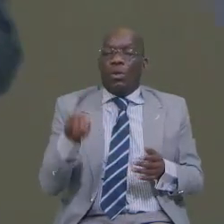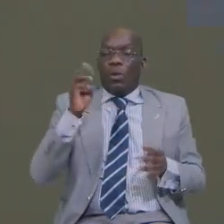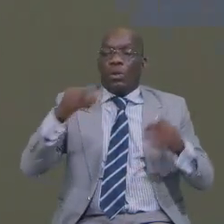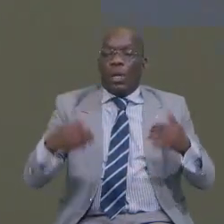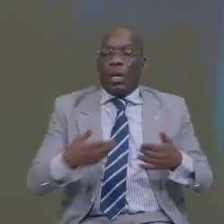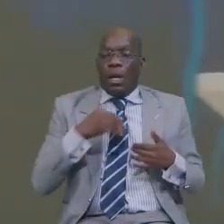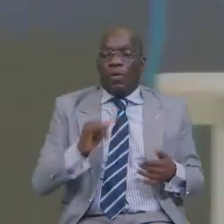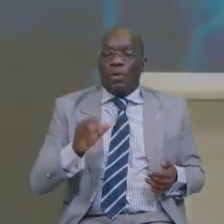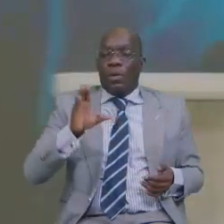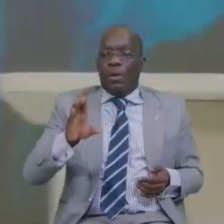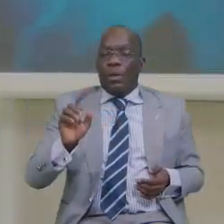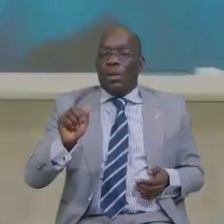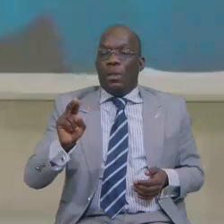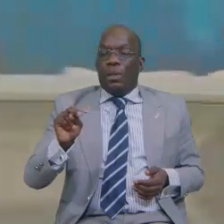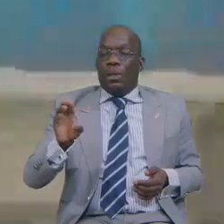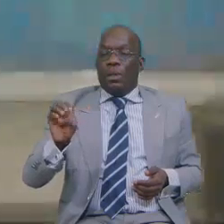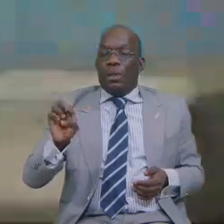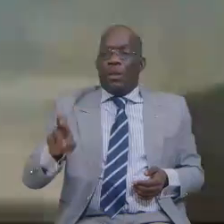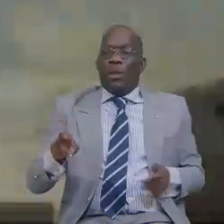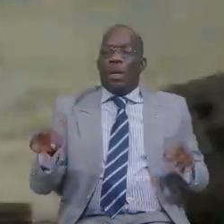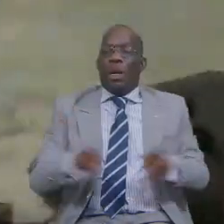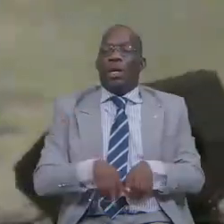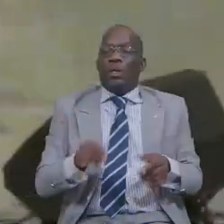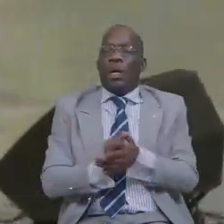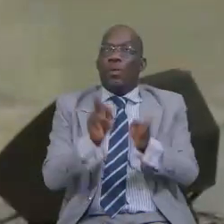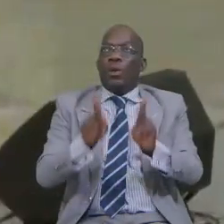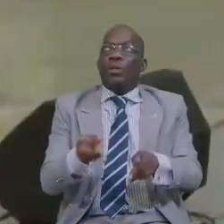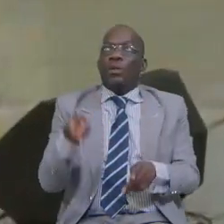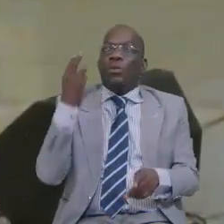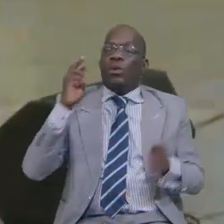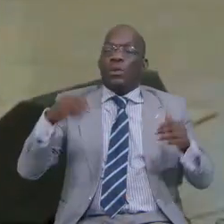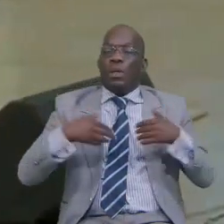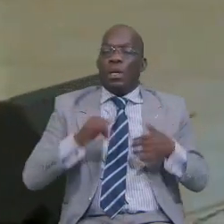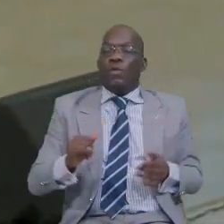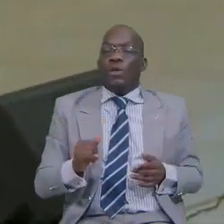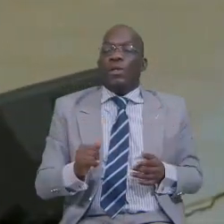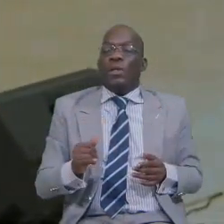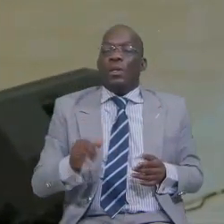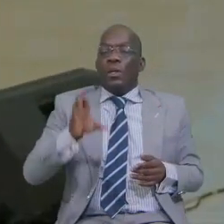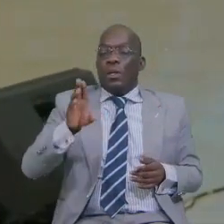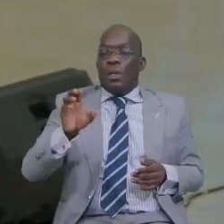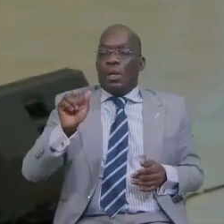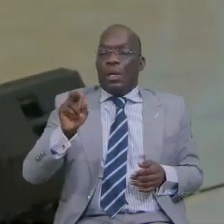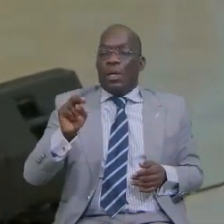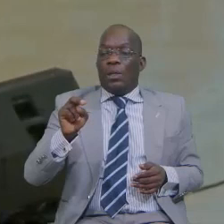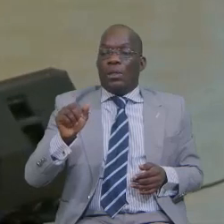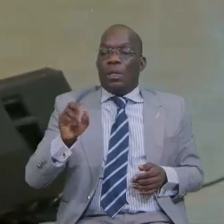as that person was having cancer, he had been afraid before to pray for anyone